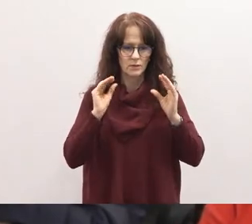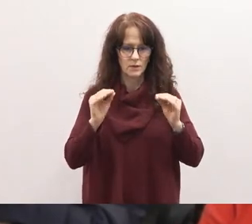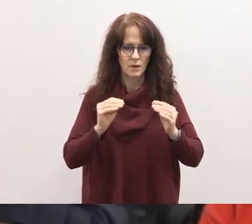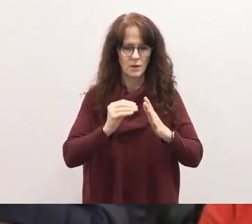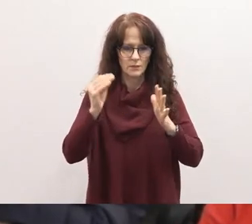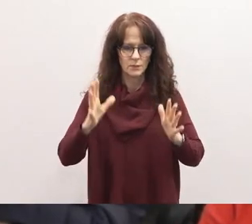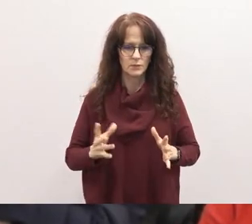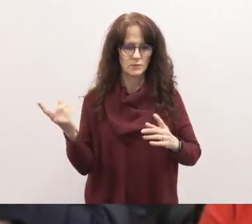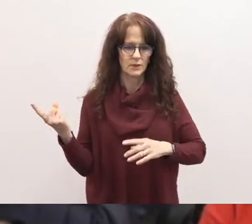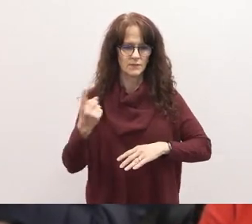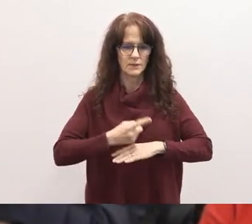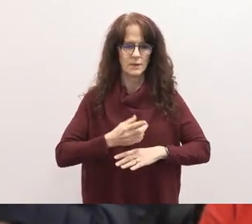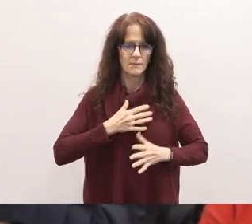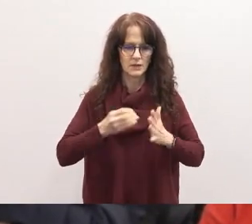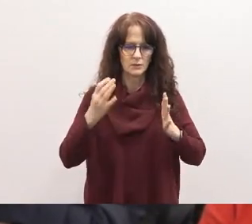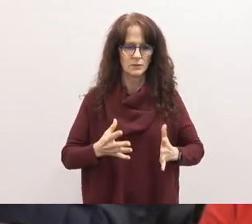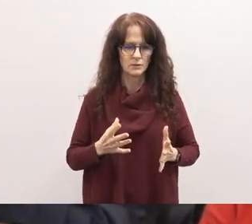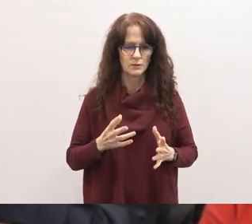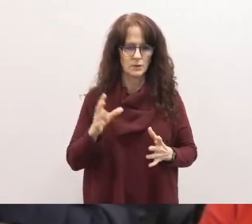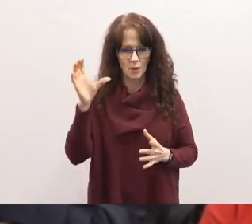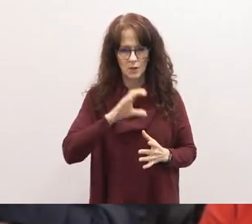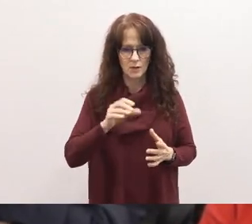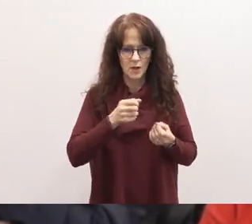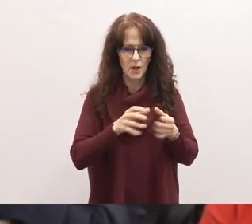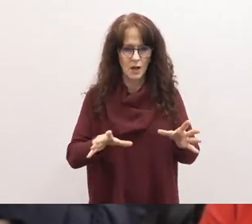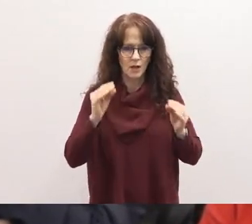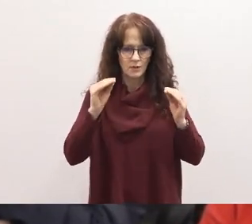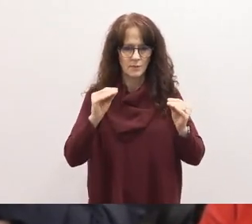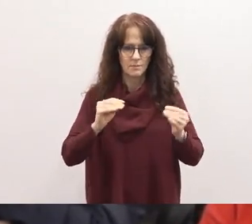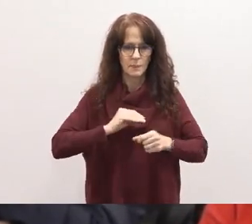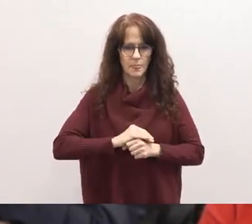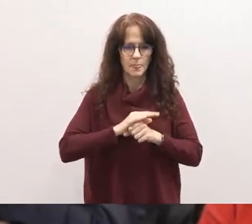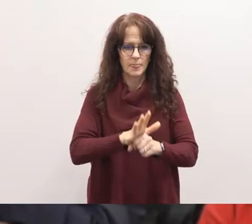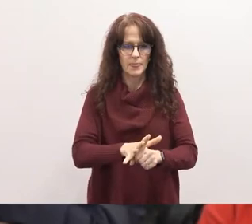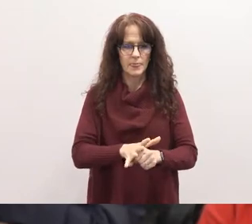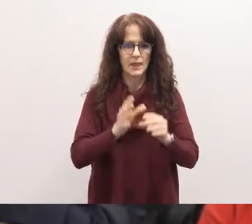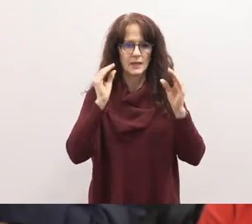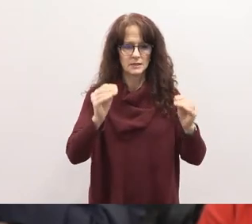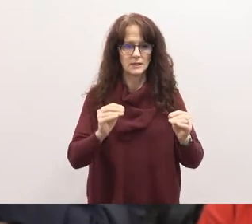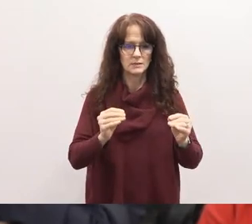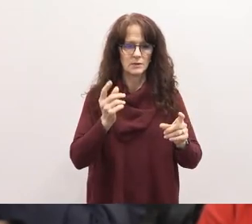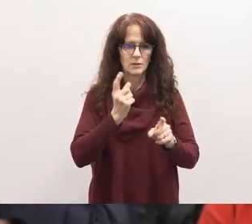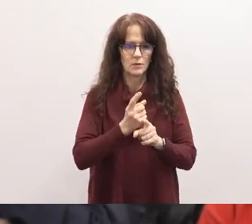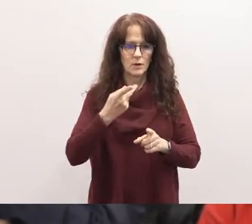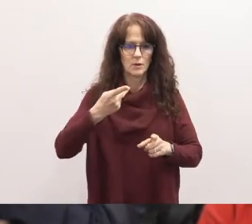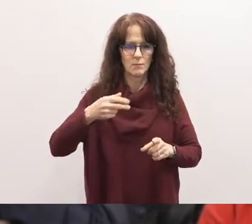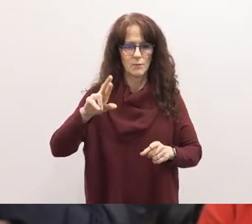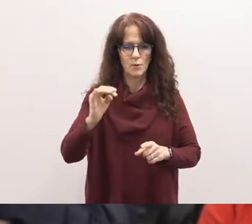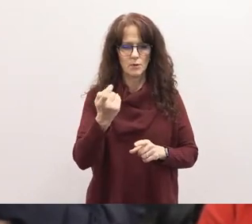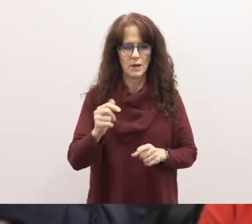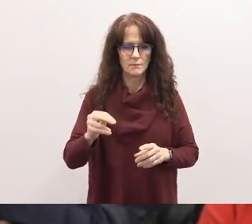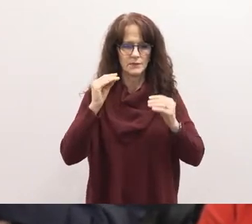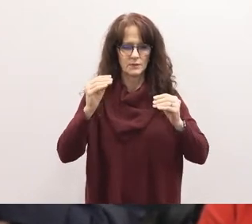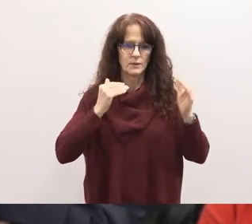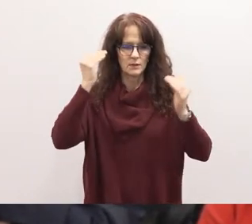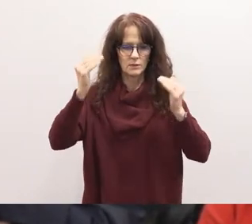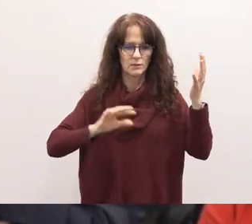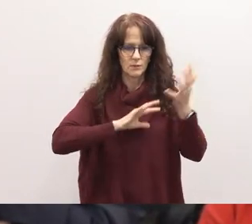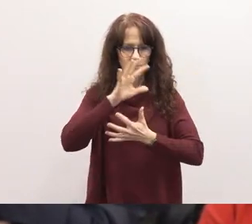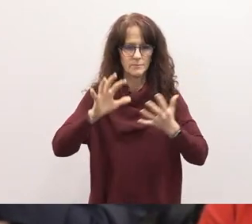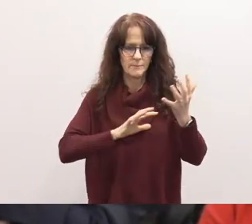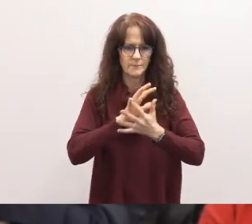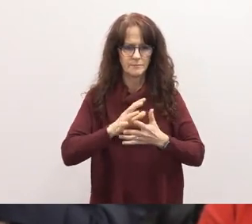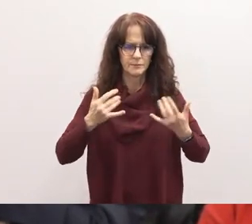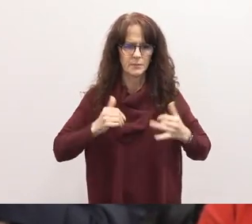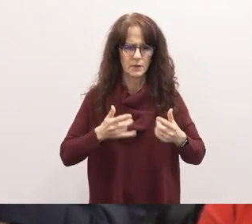students of today. My students are navigating a loss of instruction during COVID and teaching correct pronouns to teachers and adults who are confused.